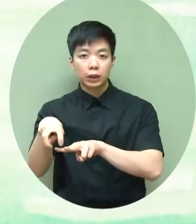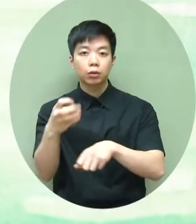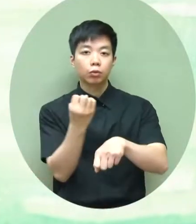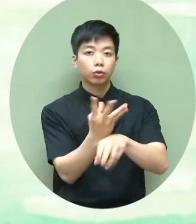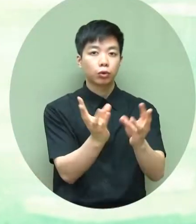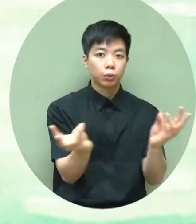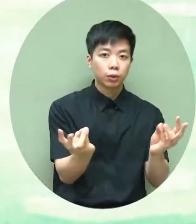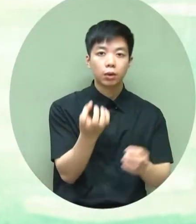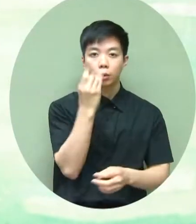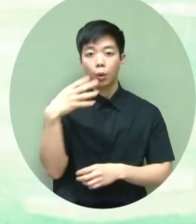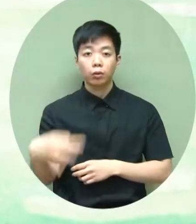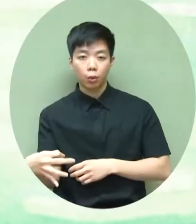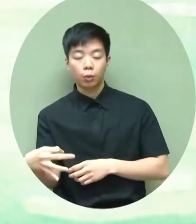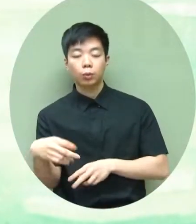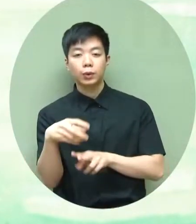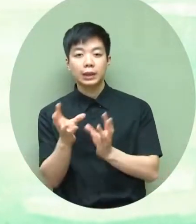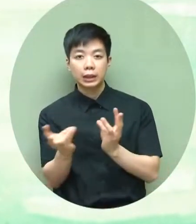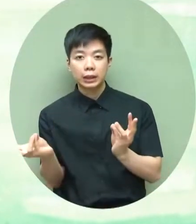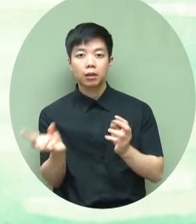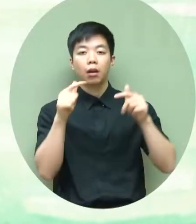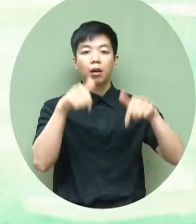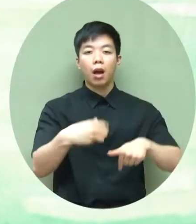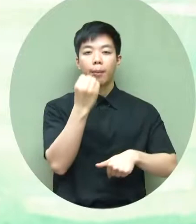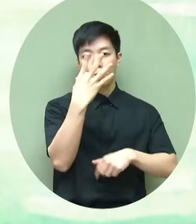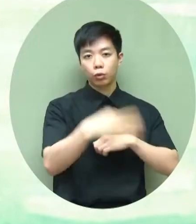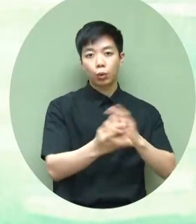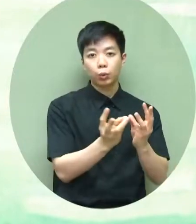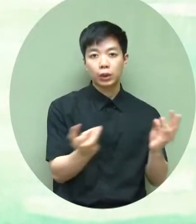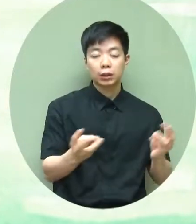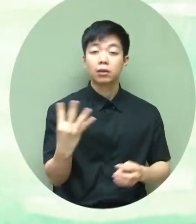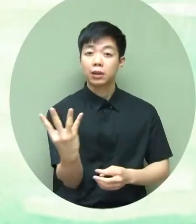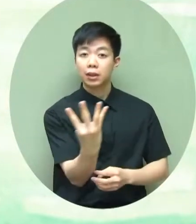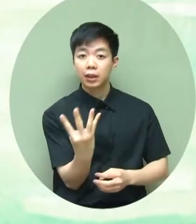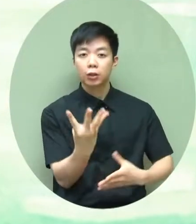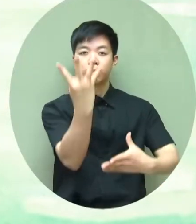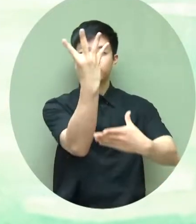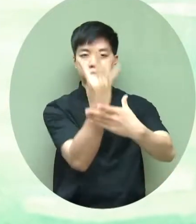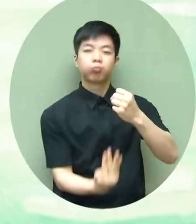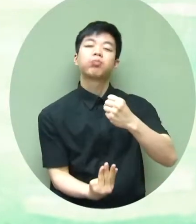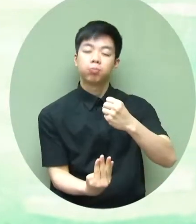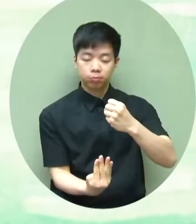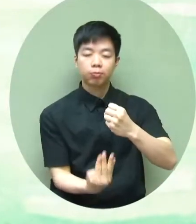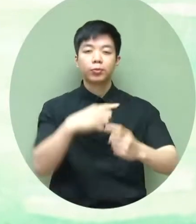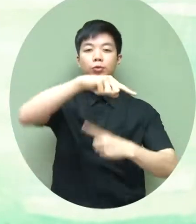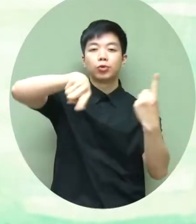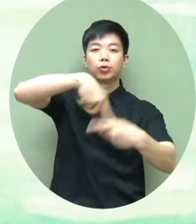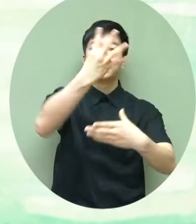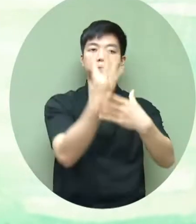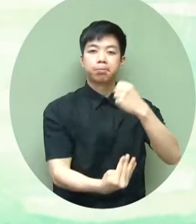be the transfer station for the Tuen Wan line,